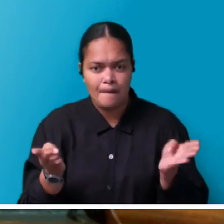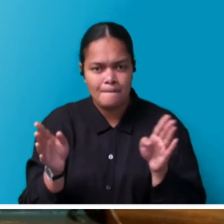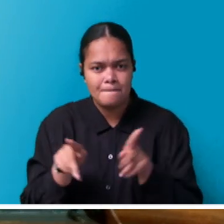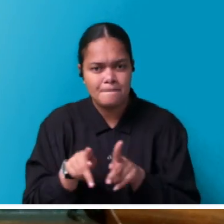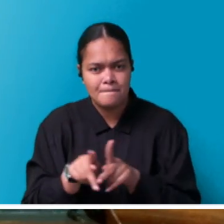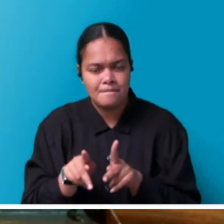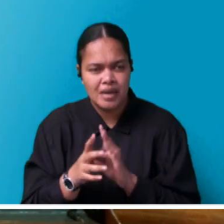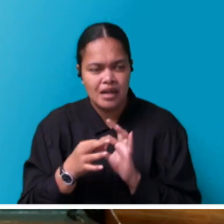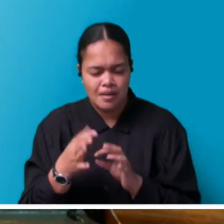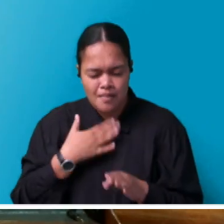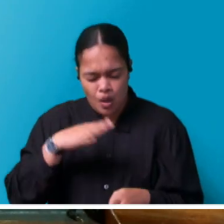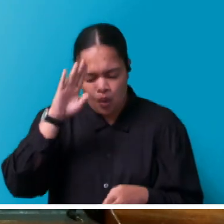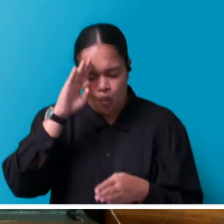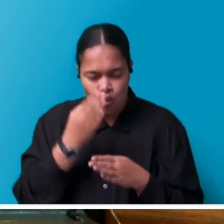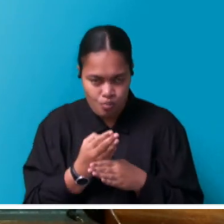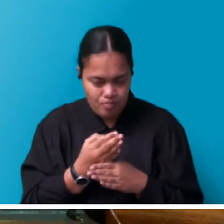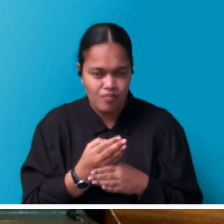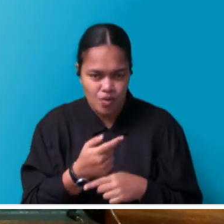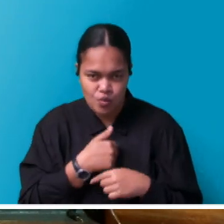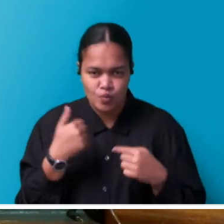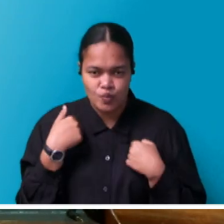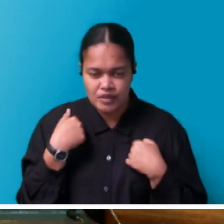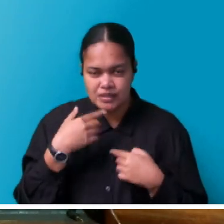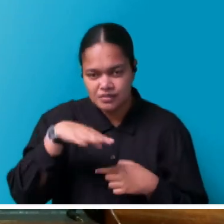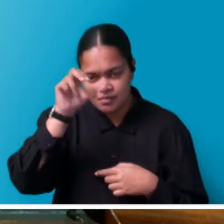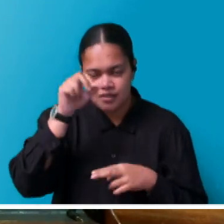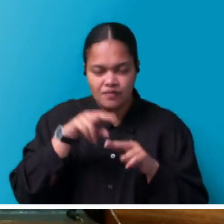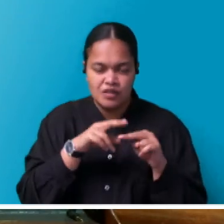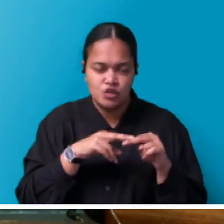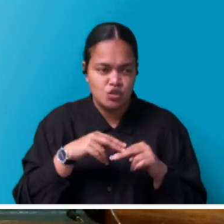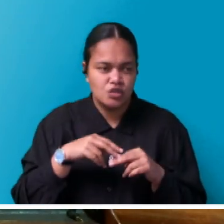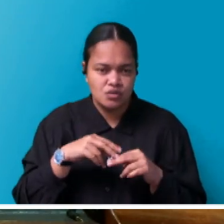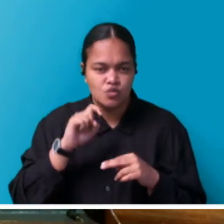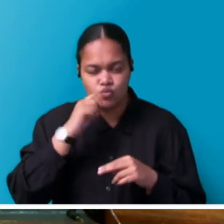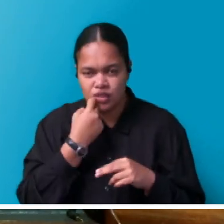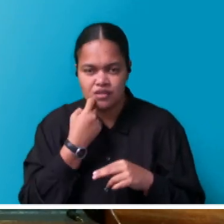it is my hope that we, the ambassadors of Fiji, in our own capacities. Thank you, Mr. Speaker, sir.